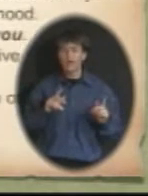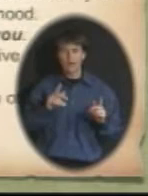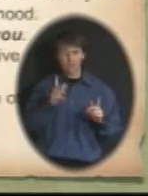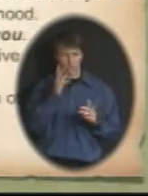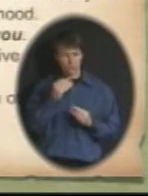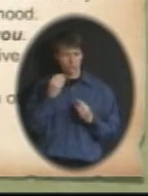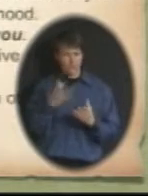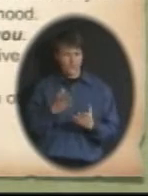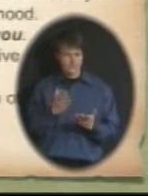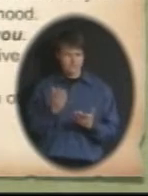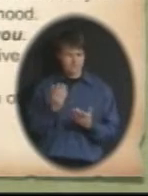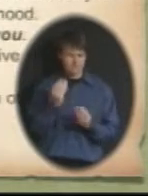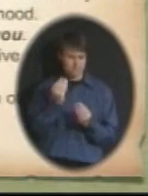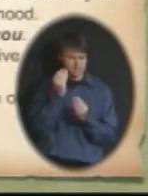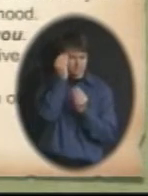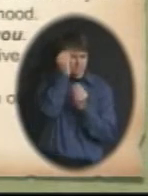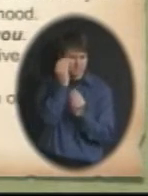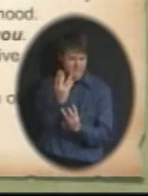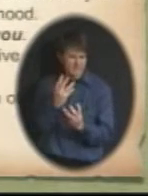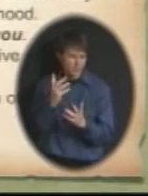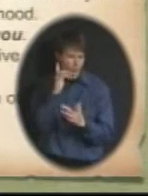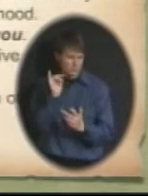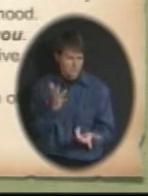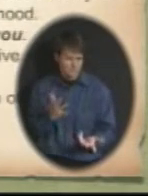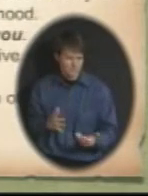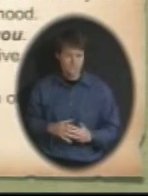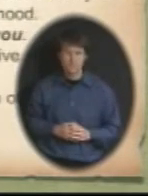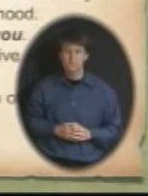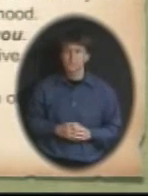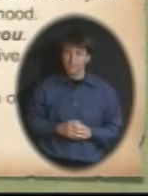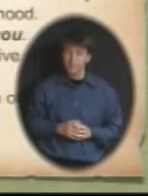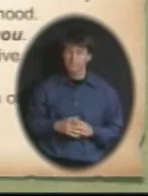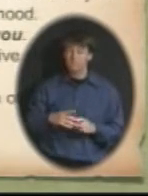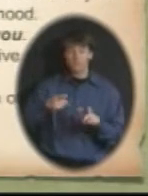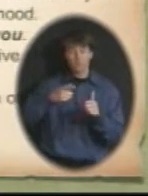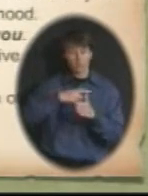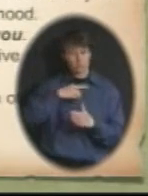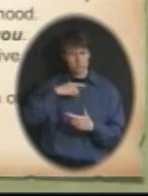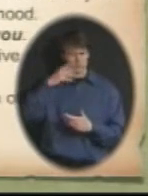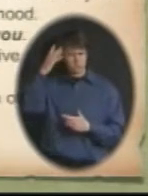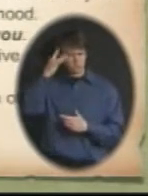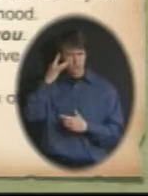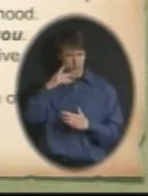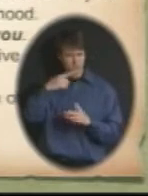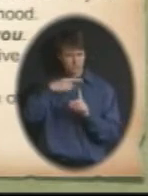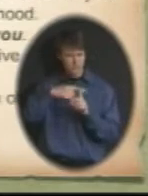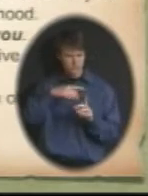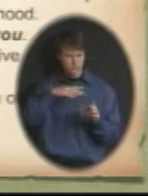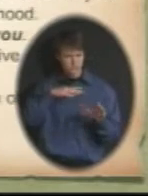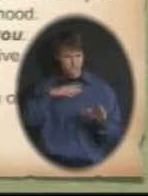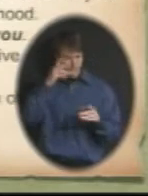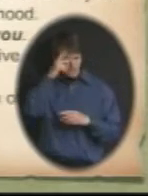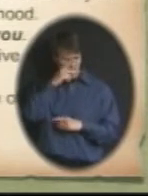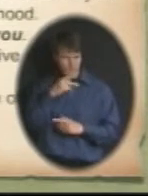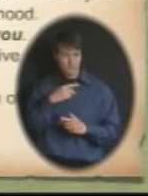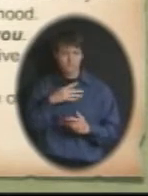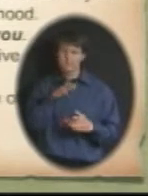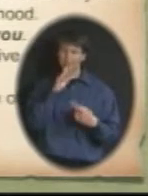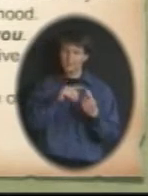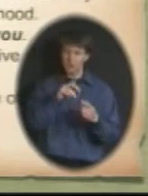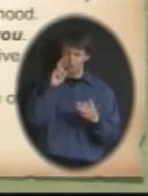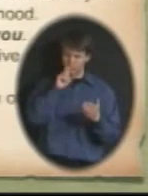bit of a flavor. Why a positive philosophy? Speaking of data-driven and research-based, the research